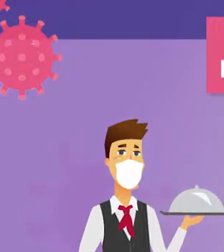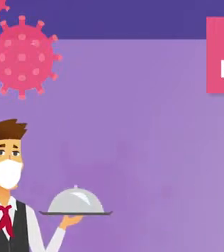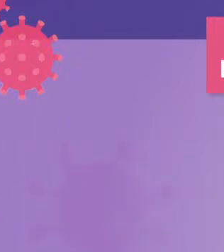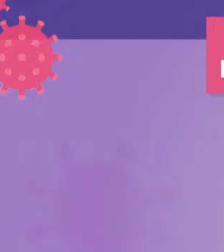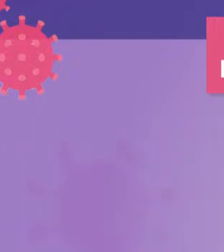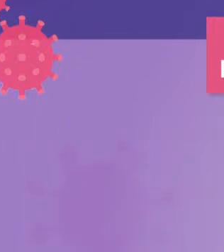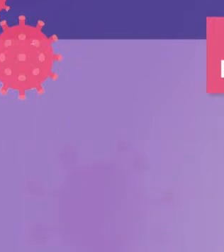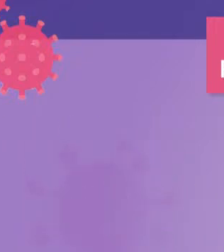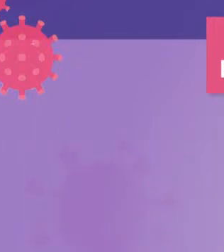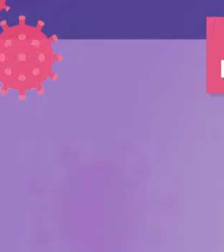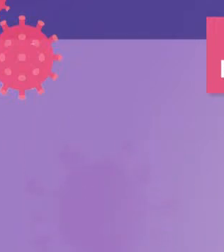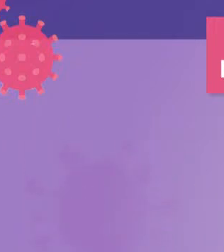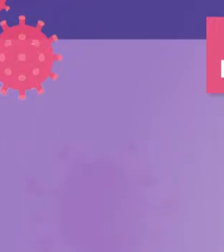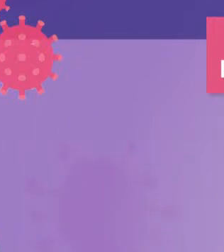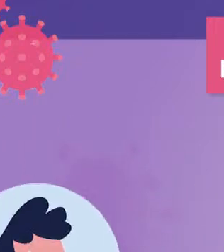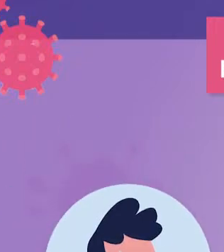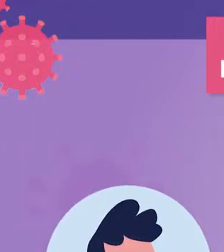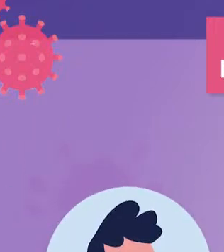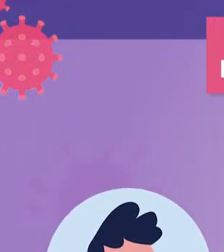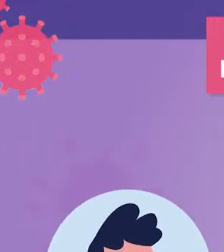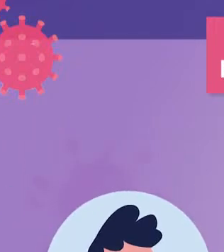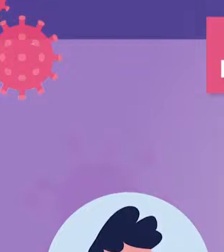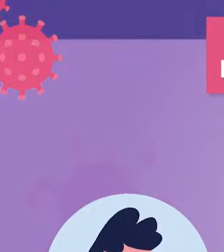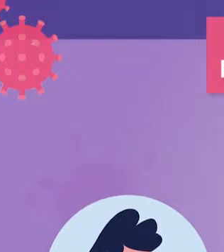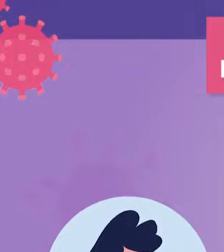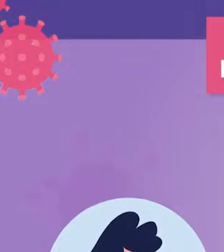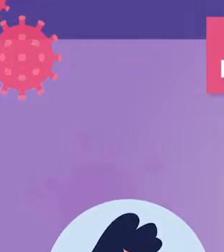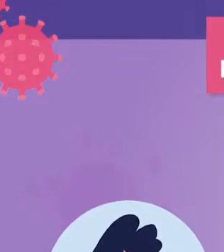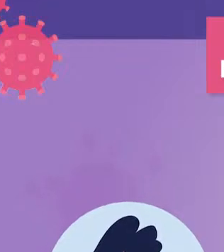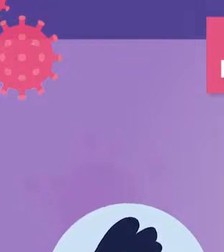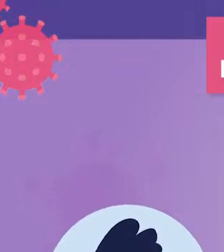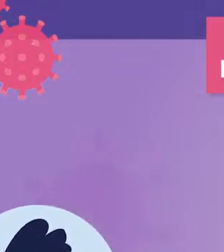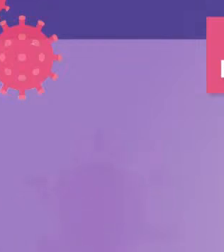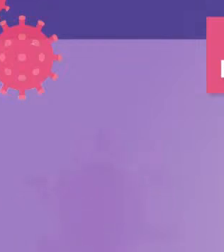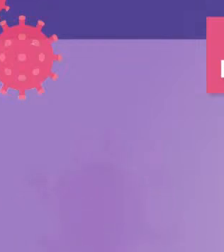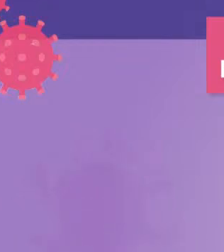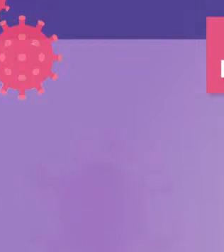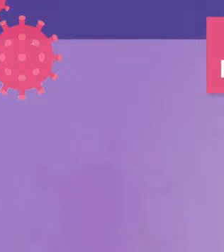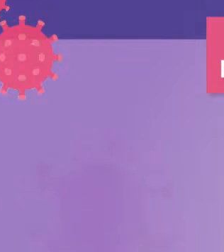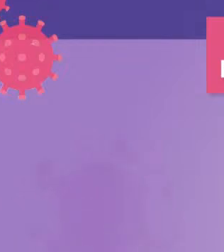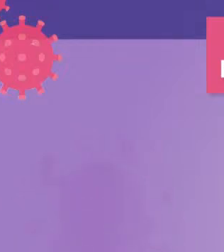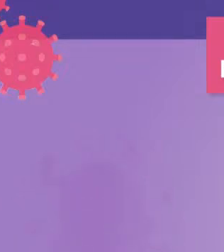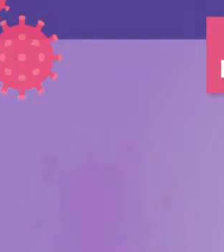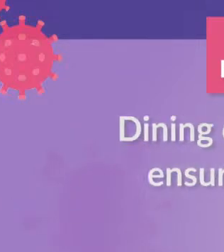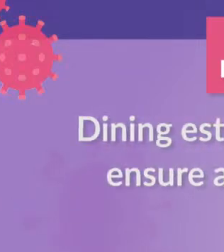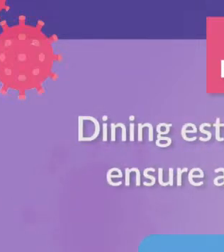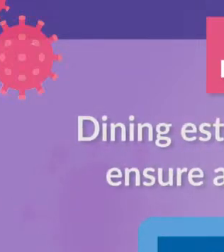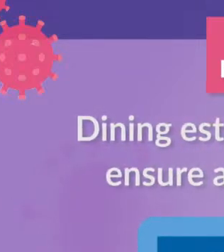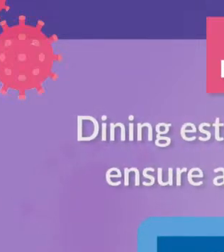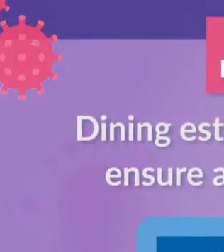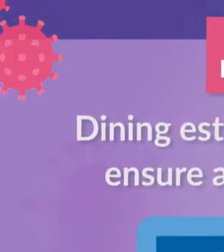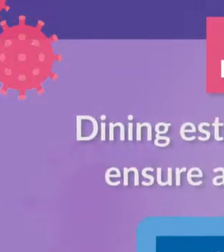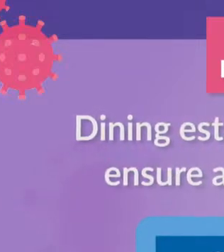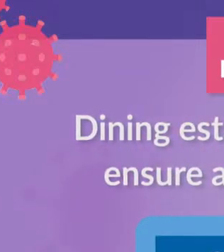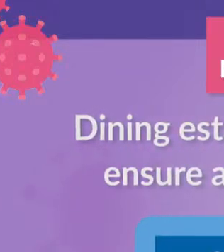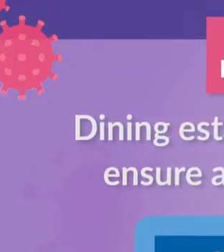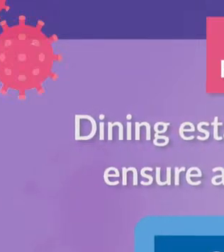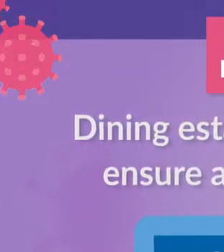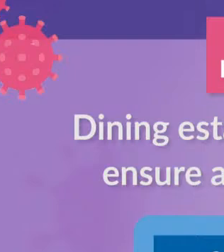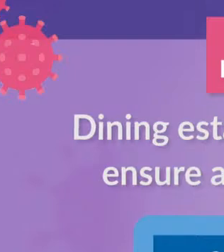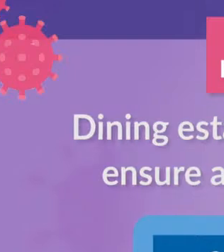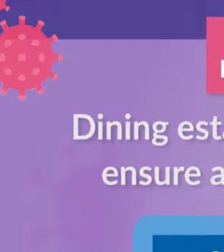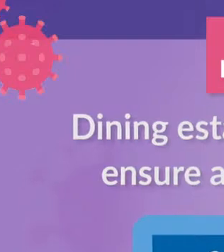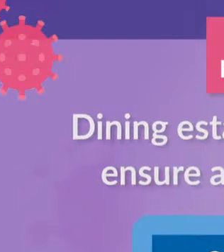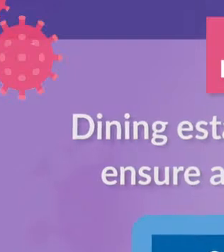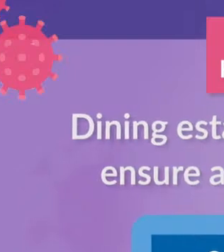to remove guests who show signs of COVID-19, like coughing or sweating. Dining establishments have systems in place to